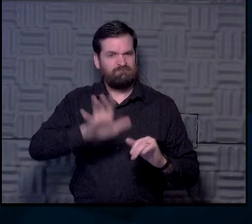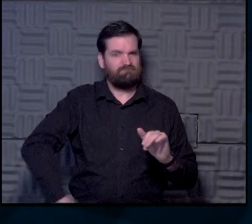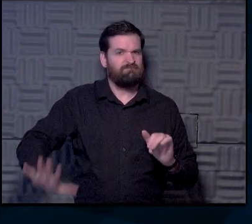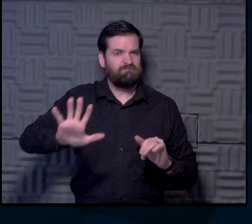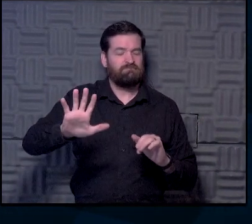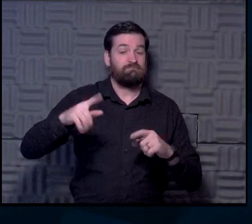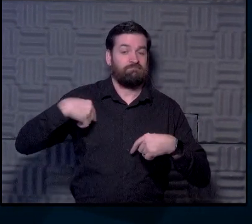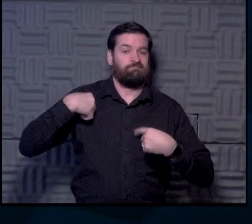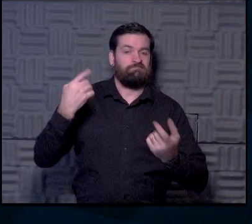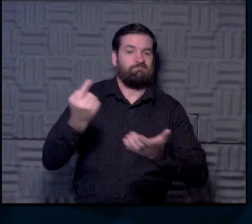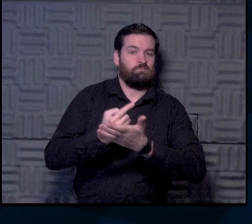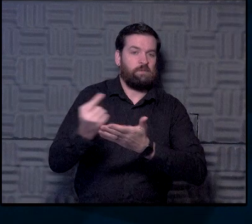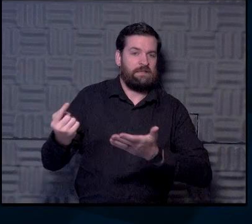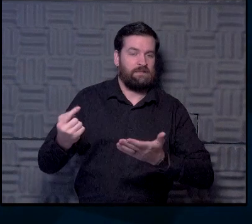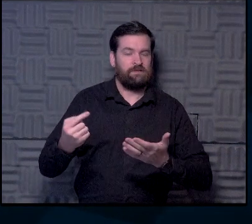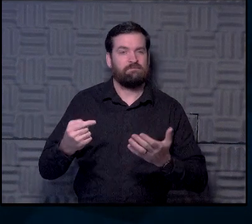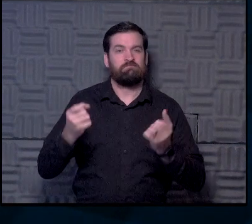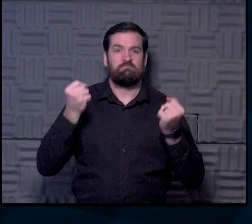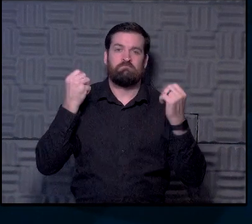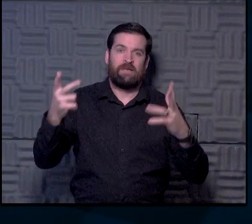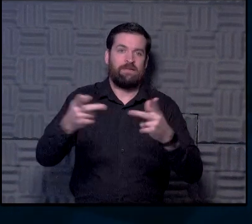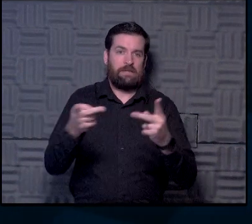been over the last week, there are many other places that are not in that boat.